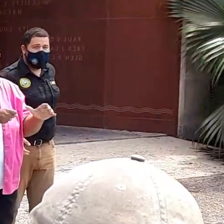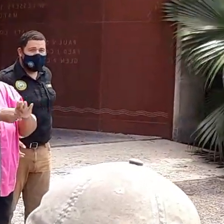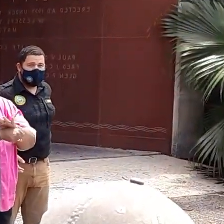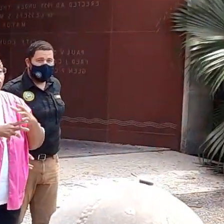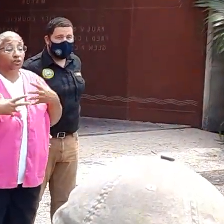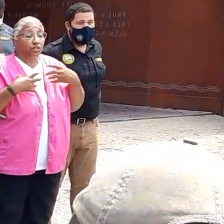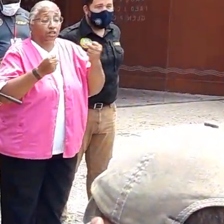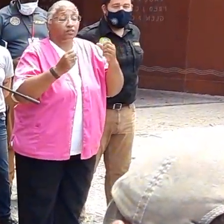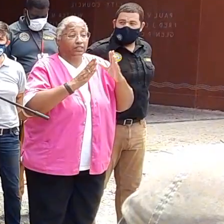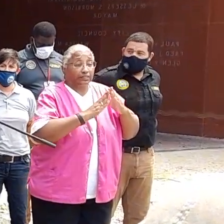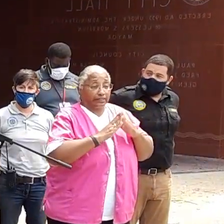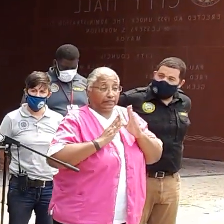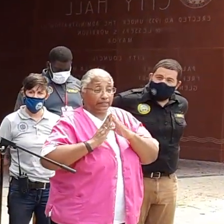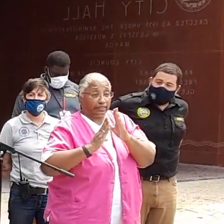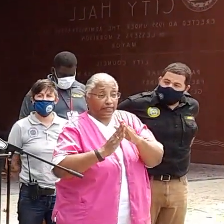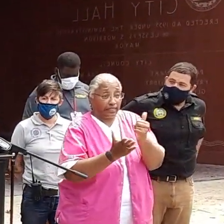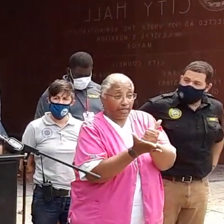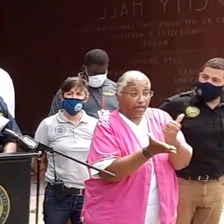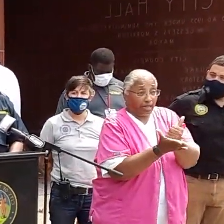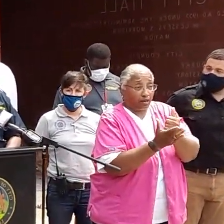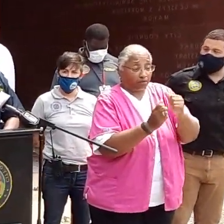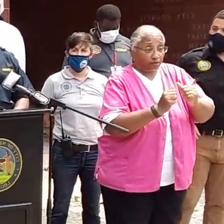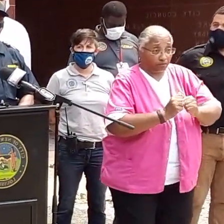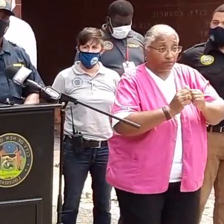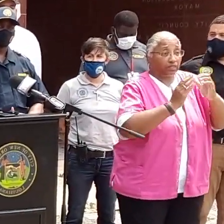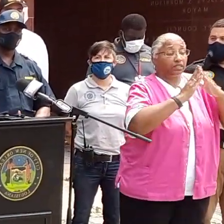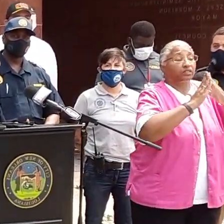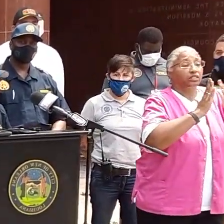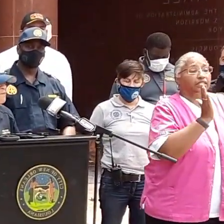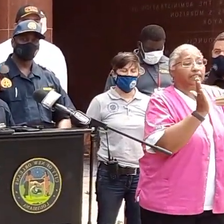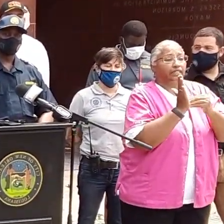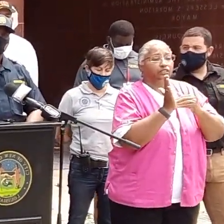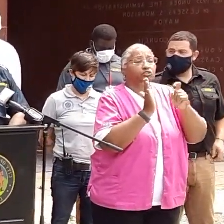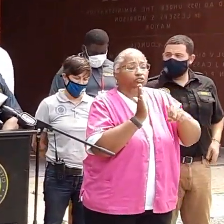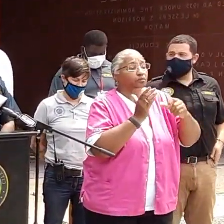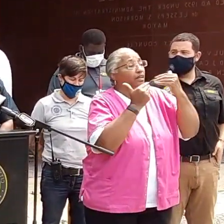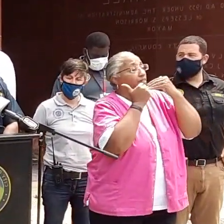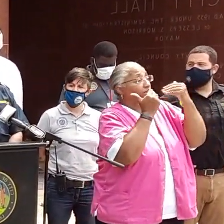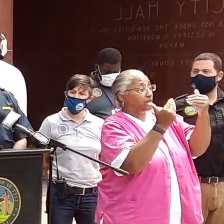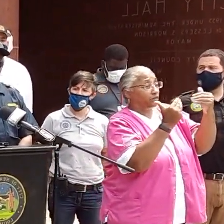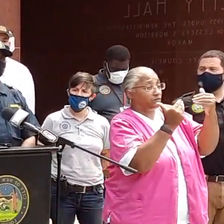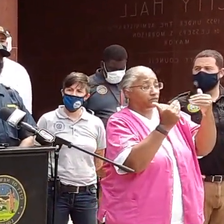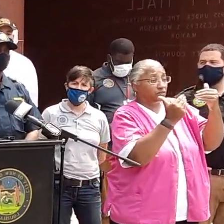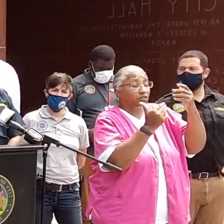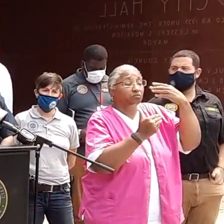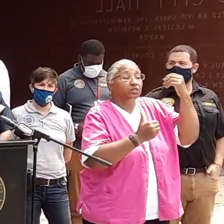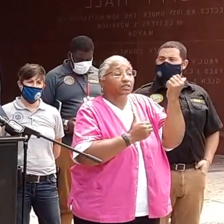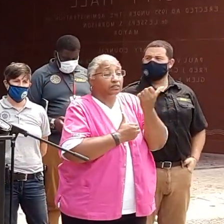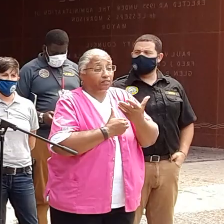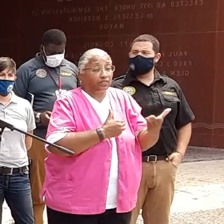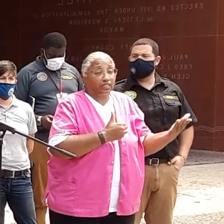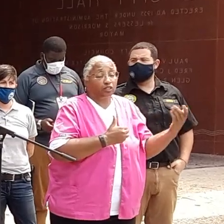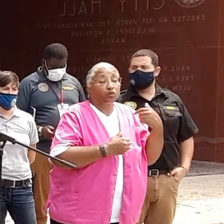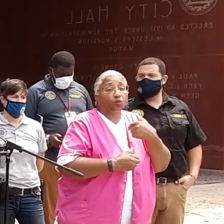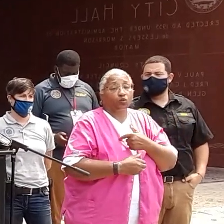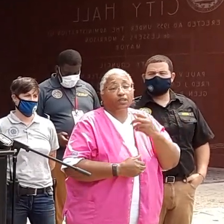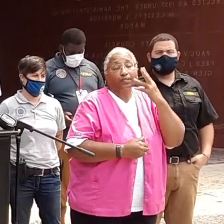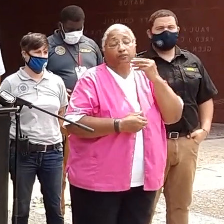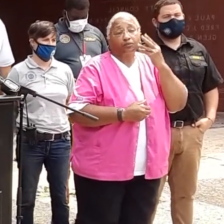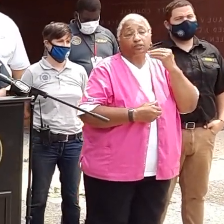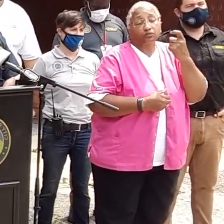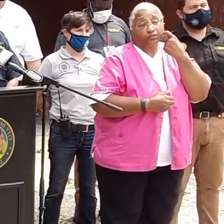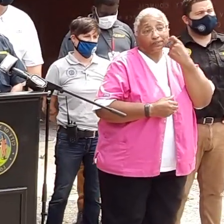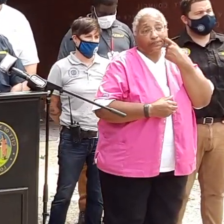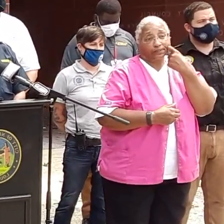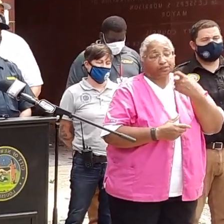of this city helping her rebuild herself, we should all be grateful as it relates to what we experienced on